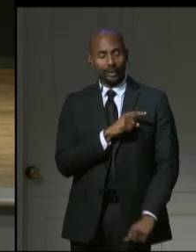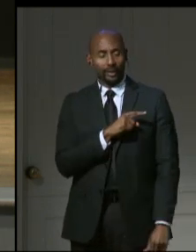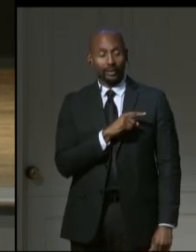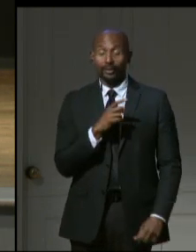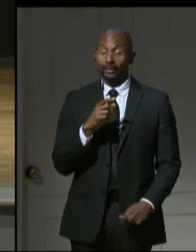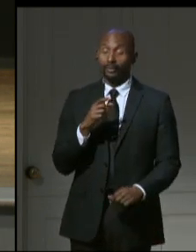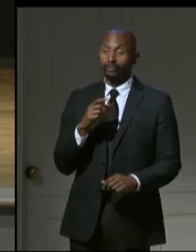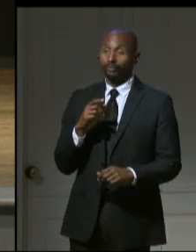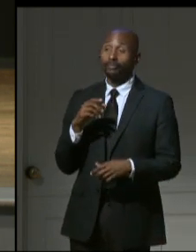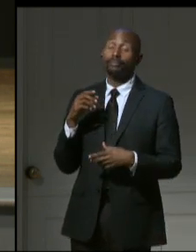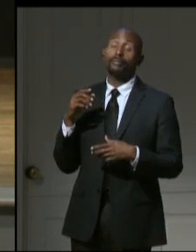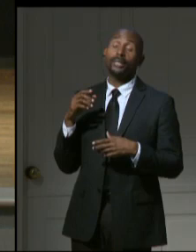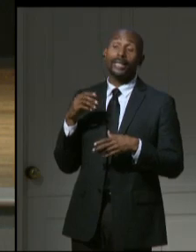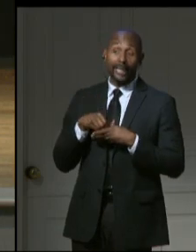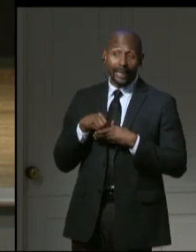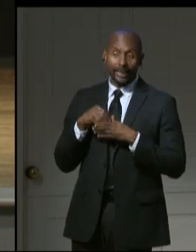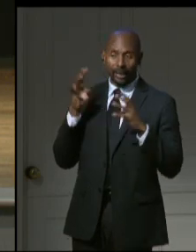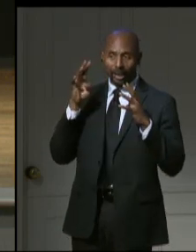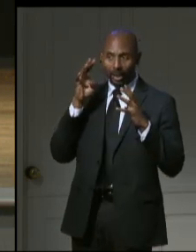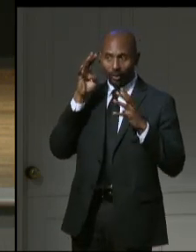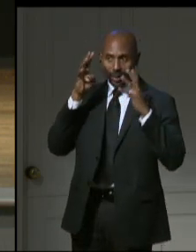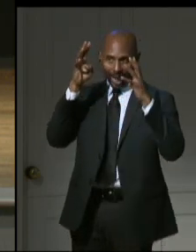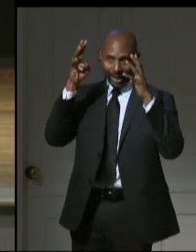and creative process?